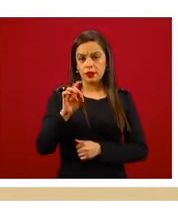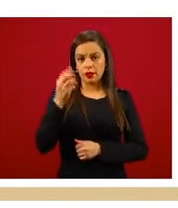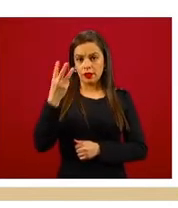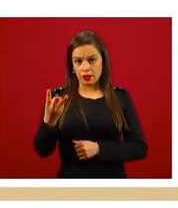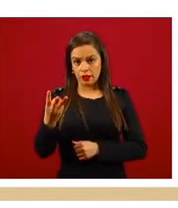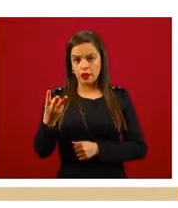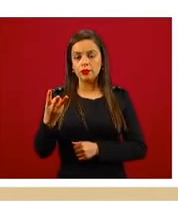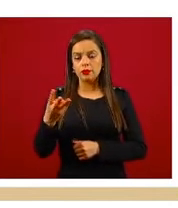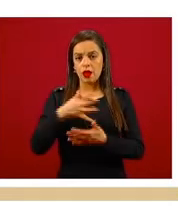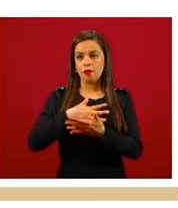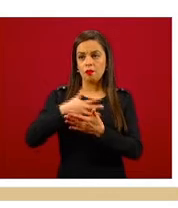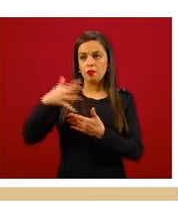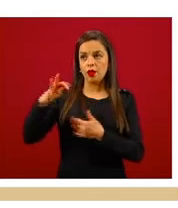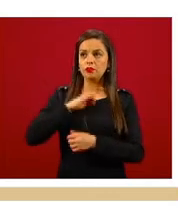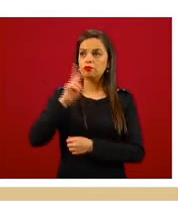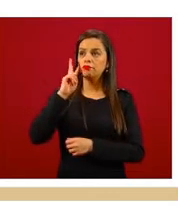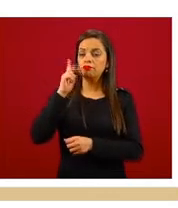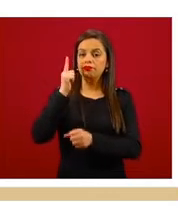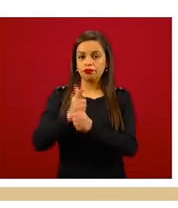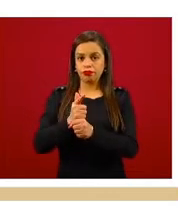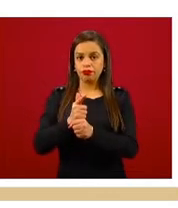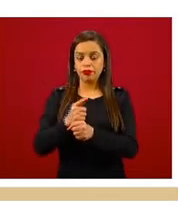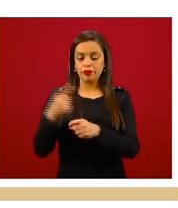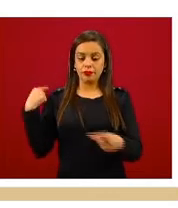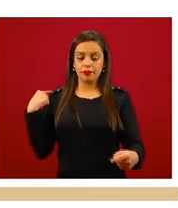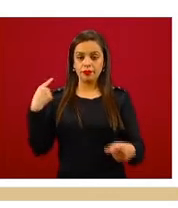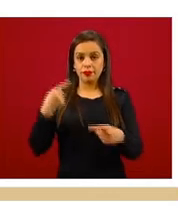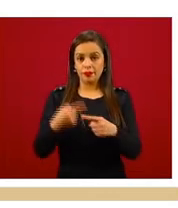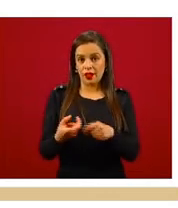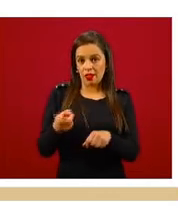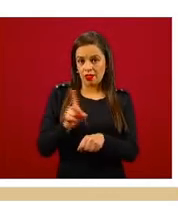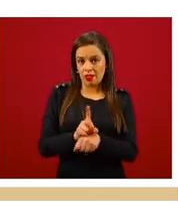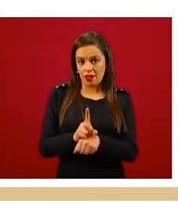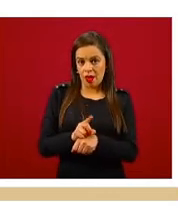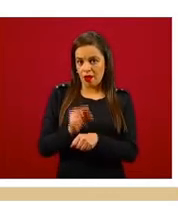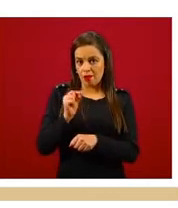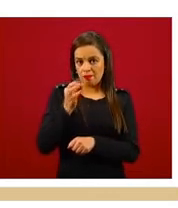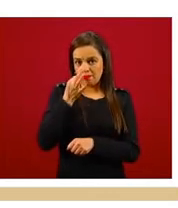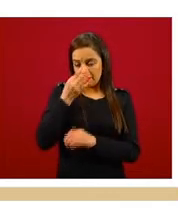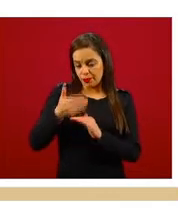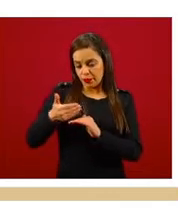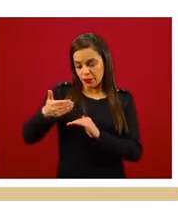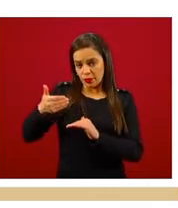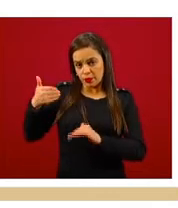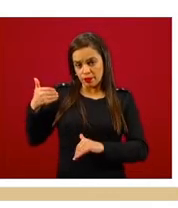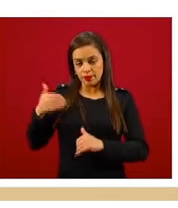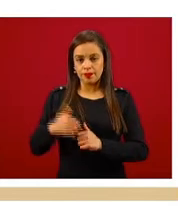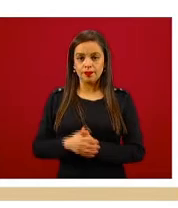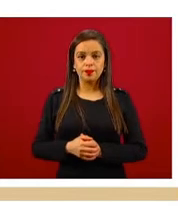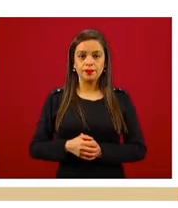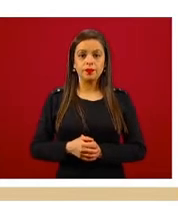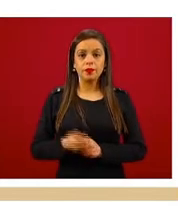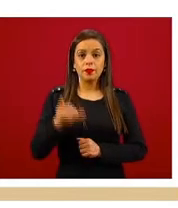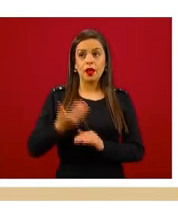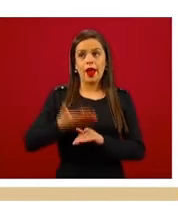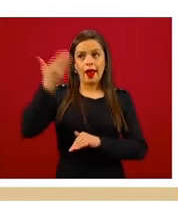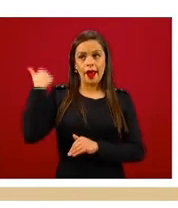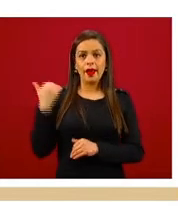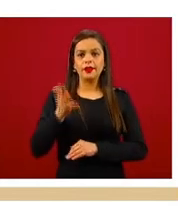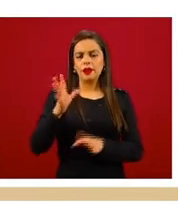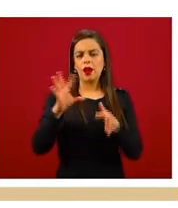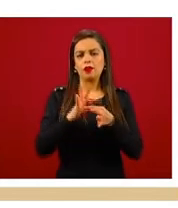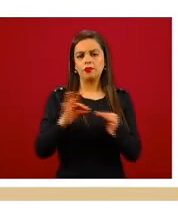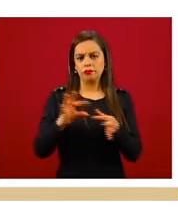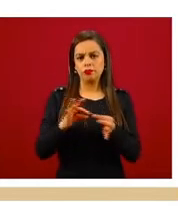to be released from this fatality rate. You can see that those have been concentrated in the past few days. And we have